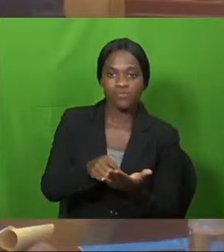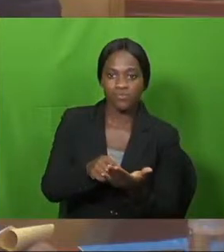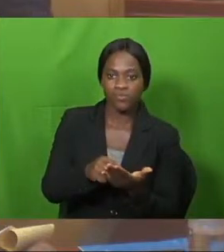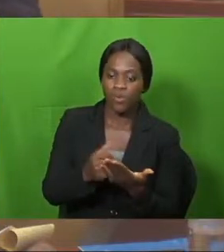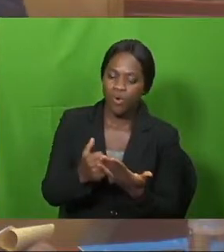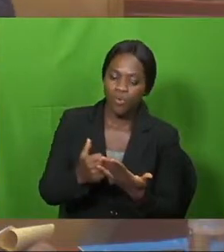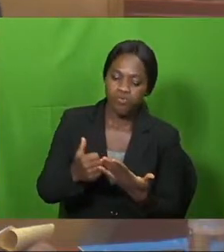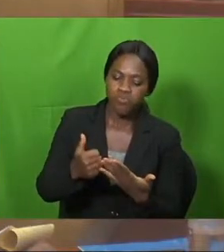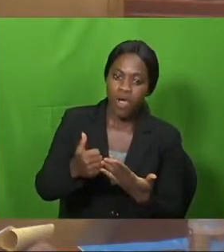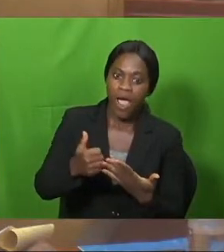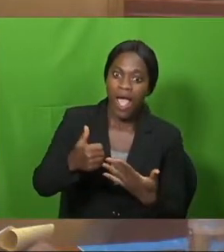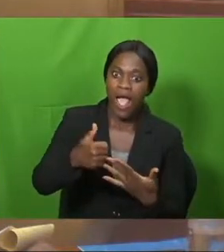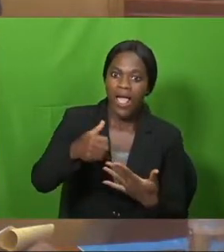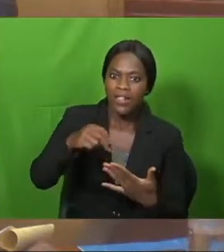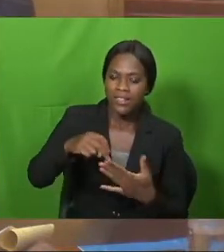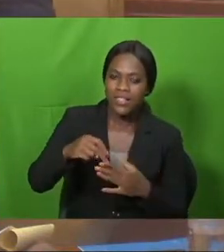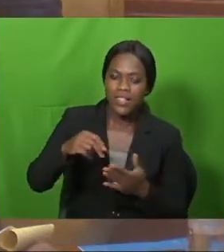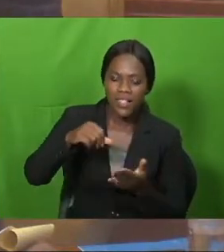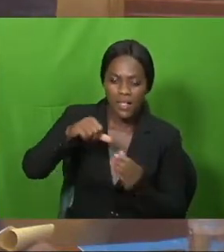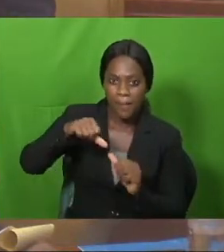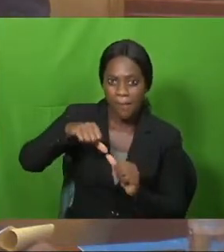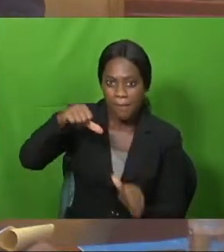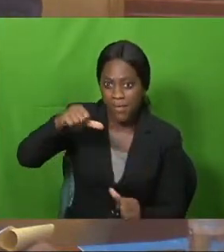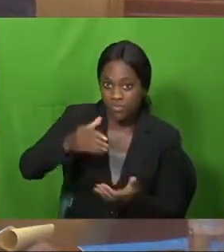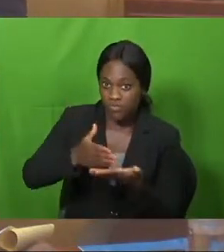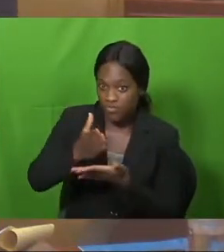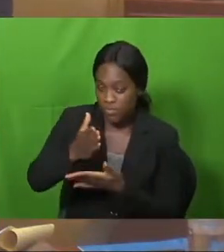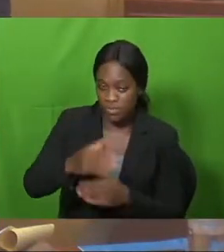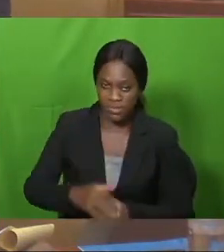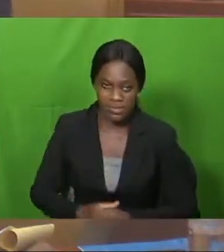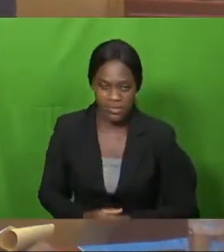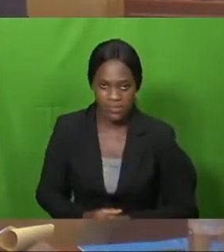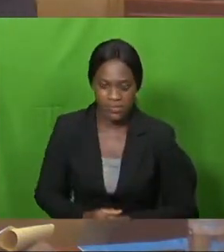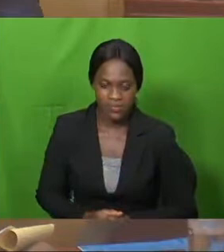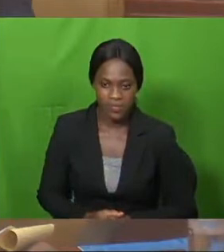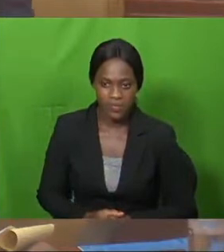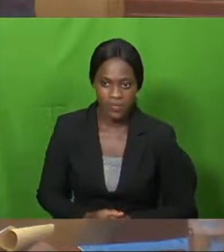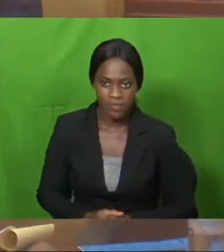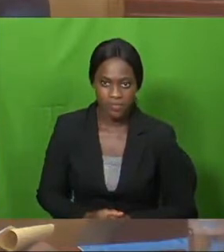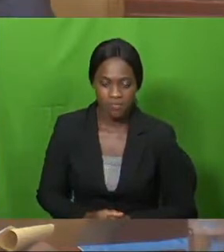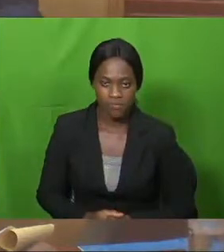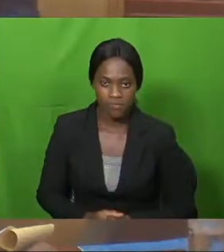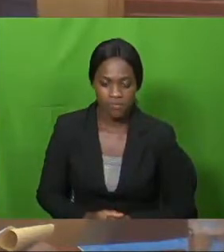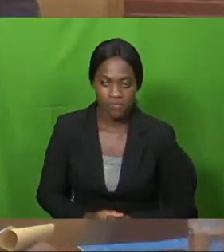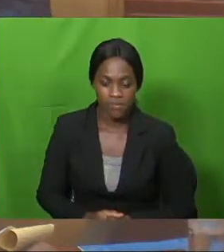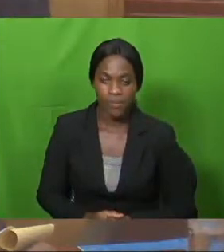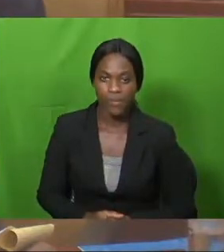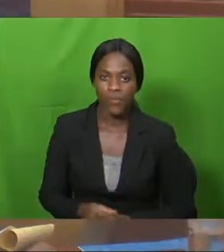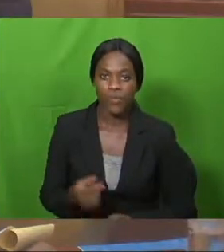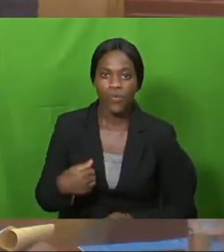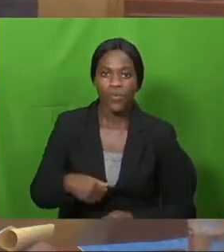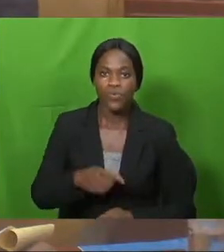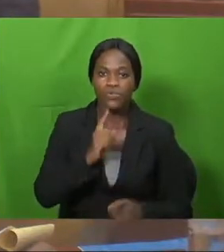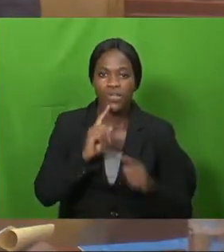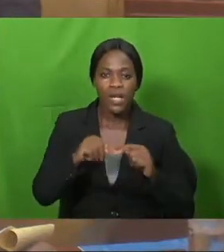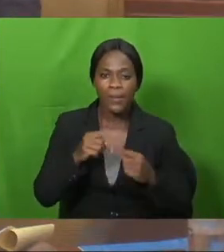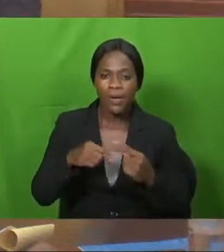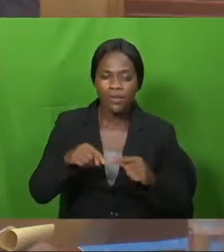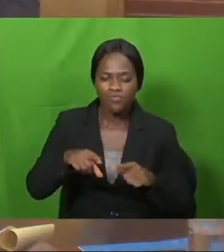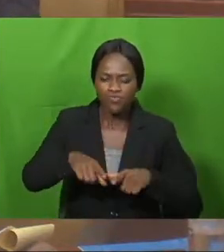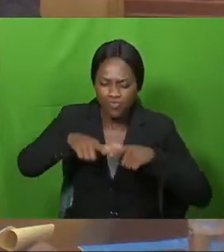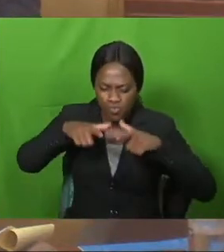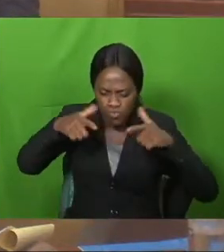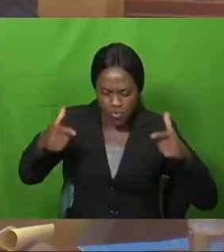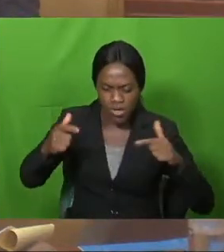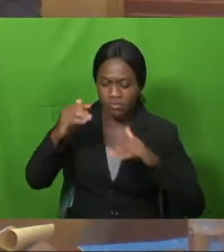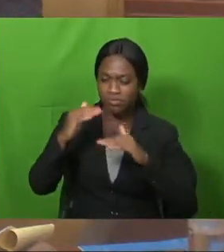properly. At the moment, we're talking about massive infrastructural rollout, which